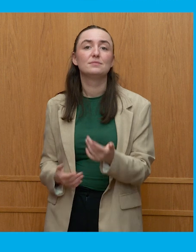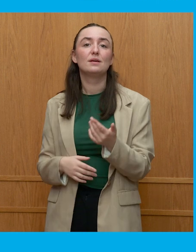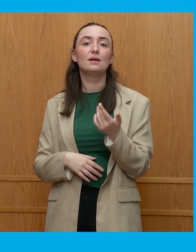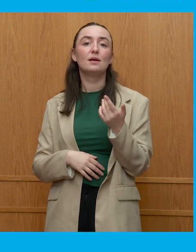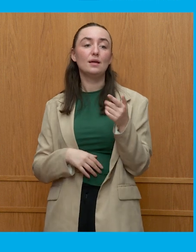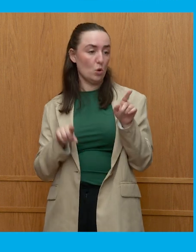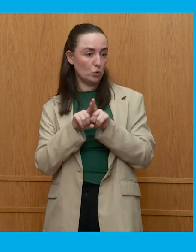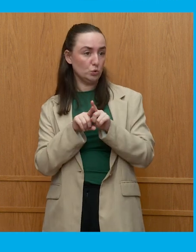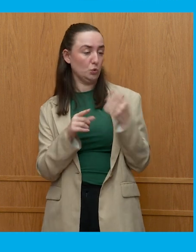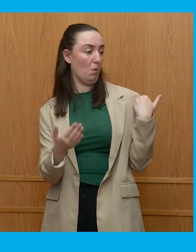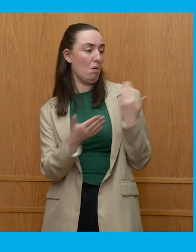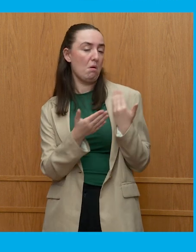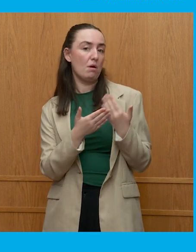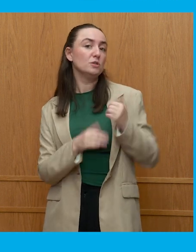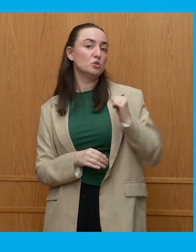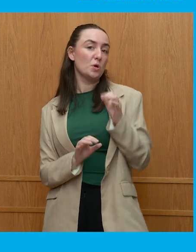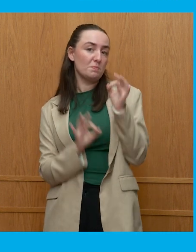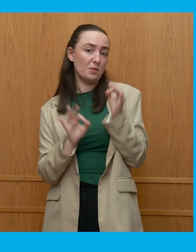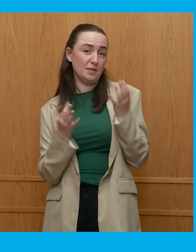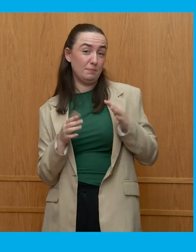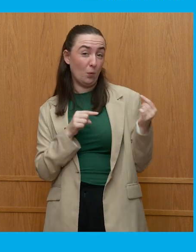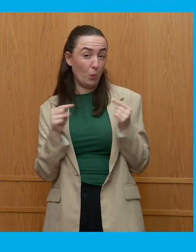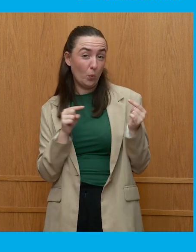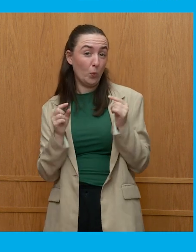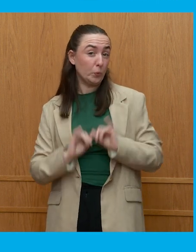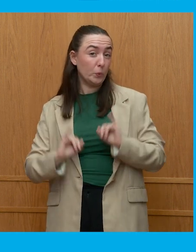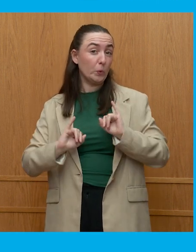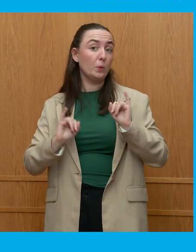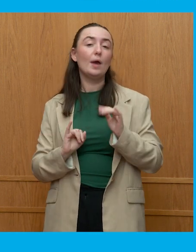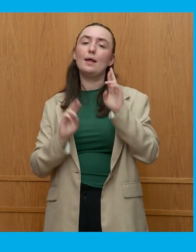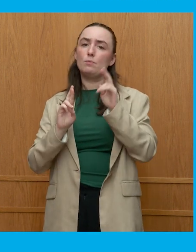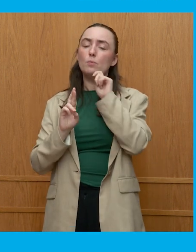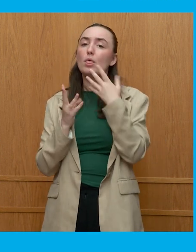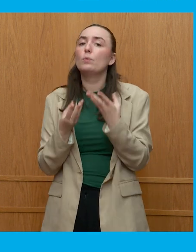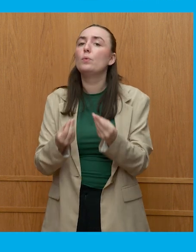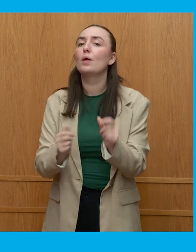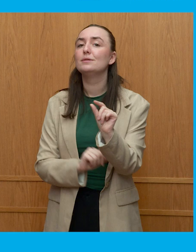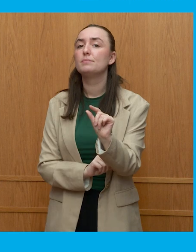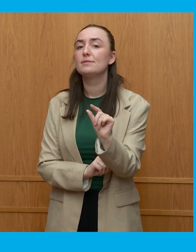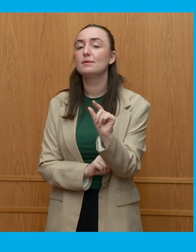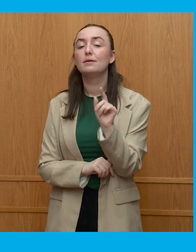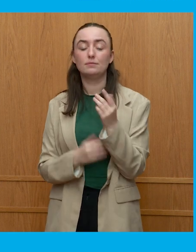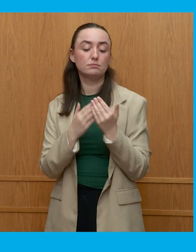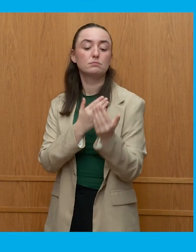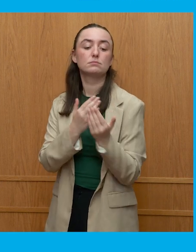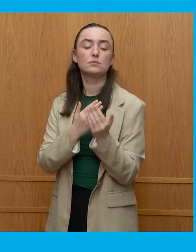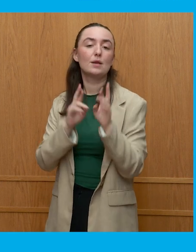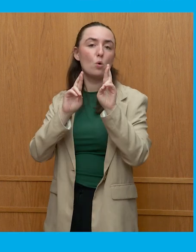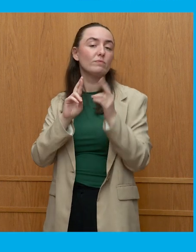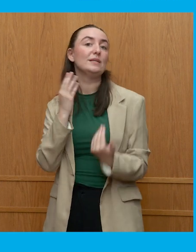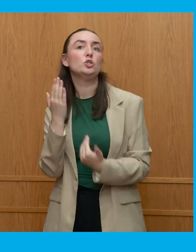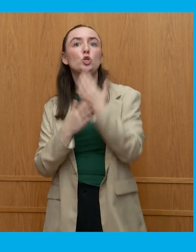last 10, 15 years. And I hope that'll move forward again and a new generation of younger politicians will come in and change that